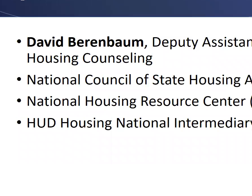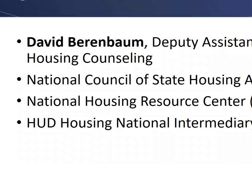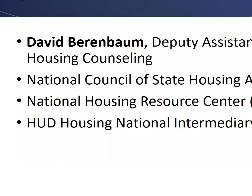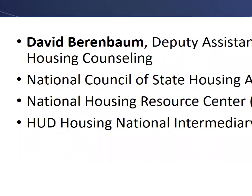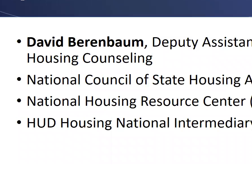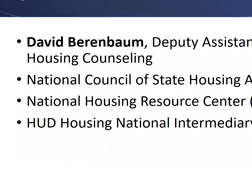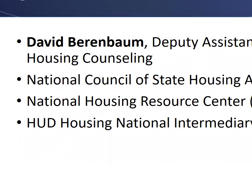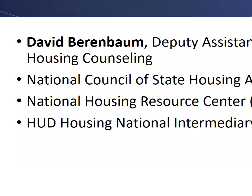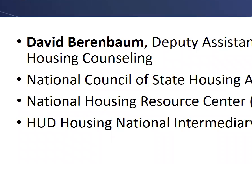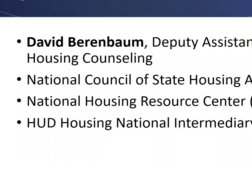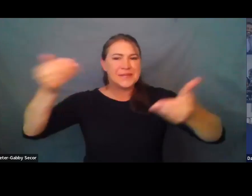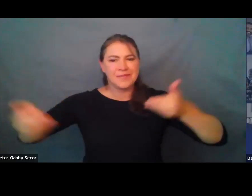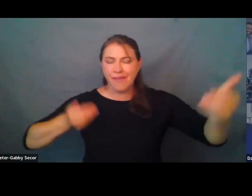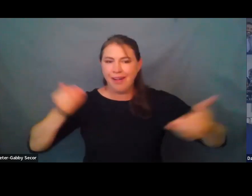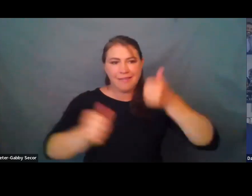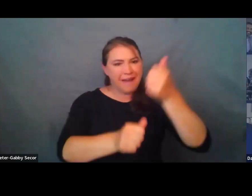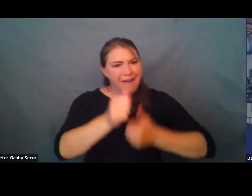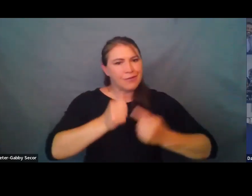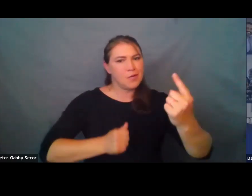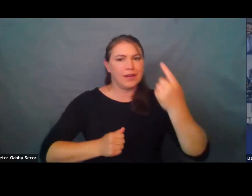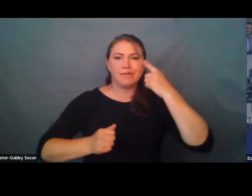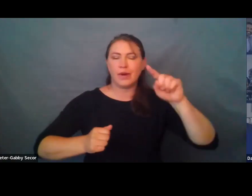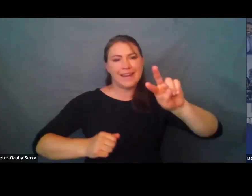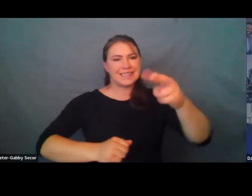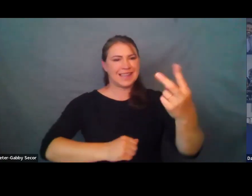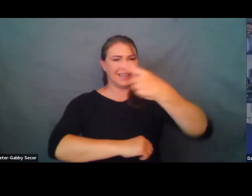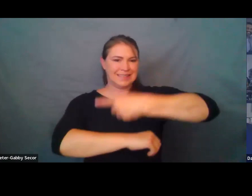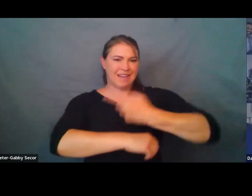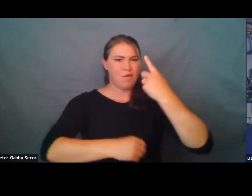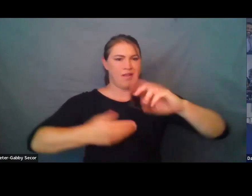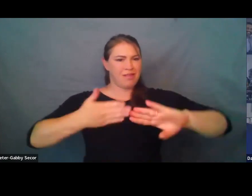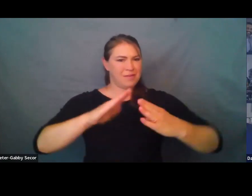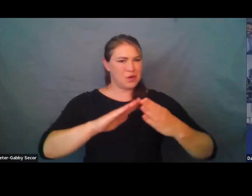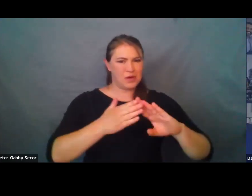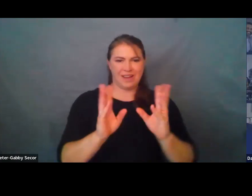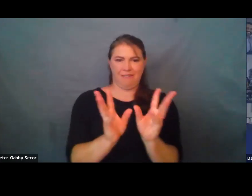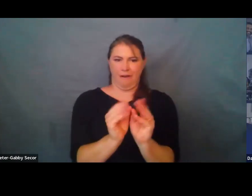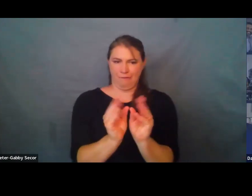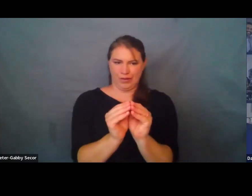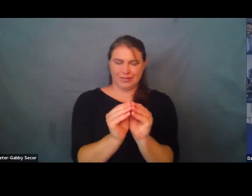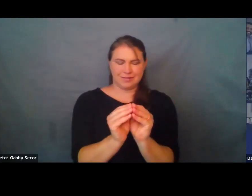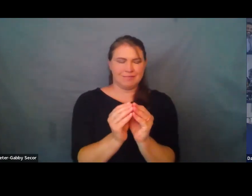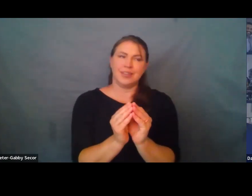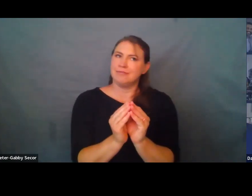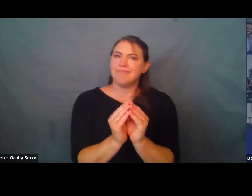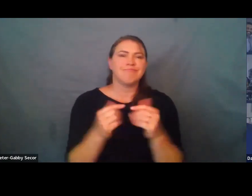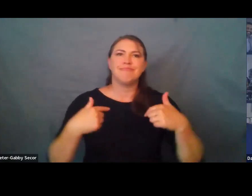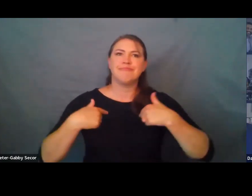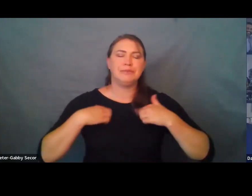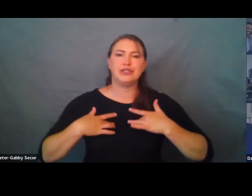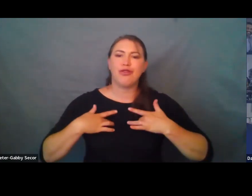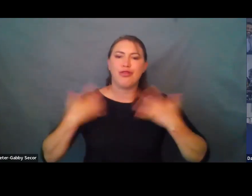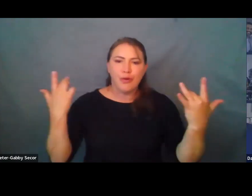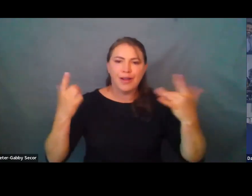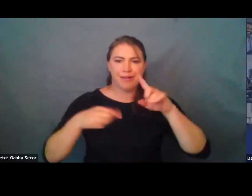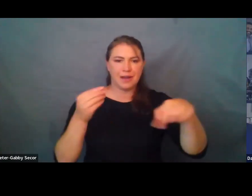want to welcome all of you to our second day of the community conference. And I am so excited about all of the